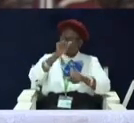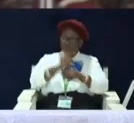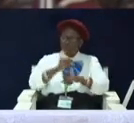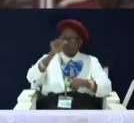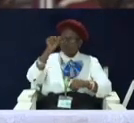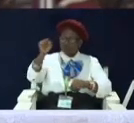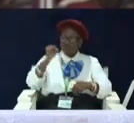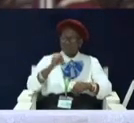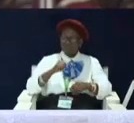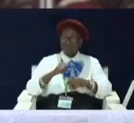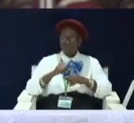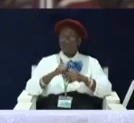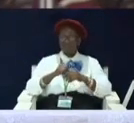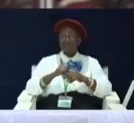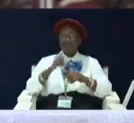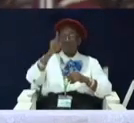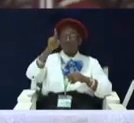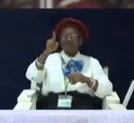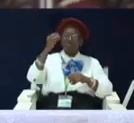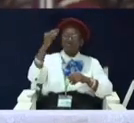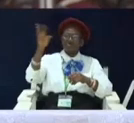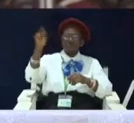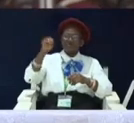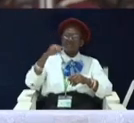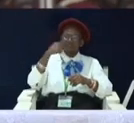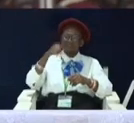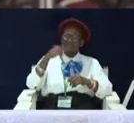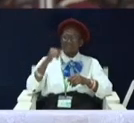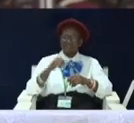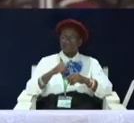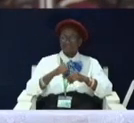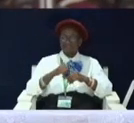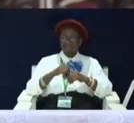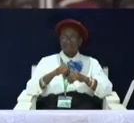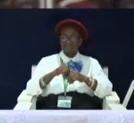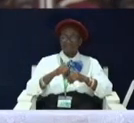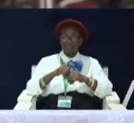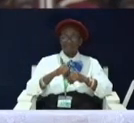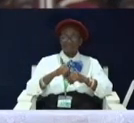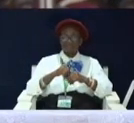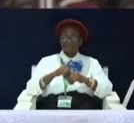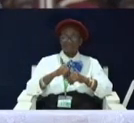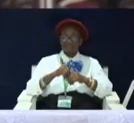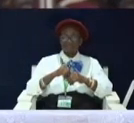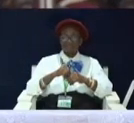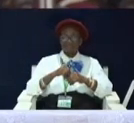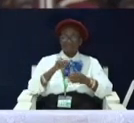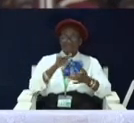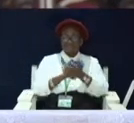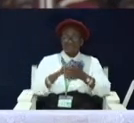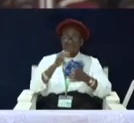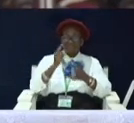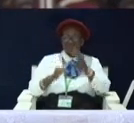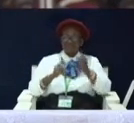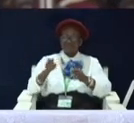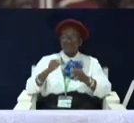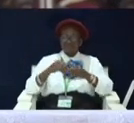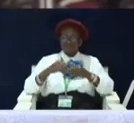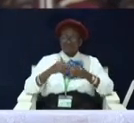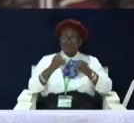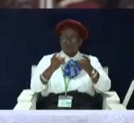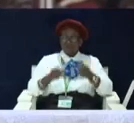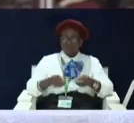And one of them said, That if you want a breakthrough, you can get it